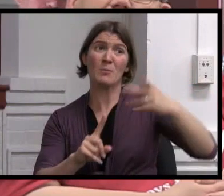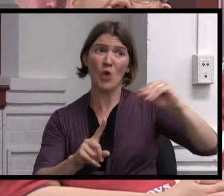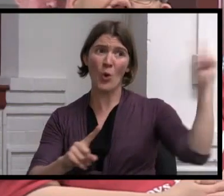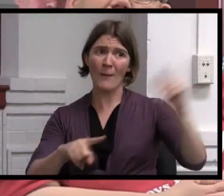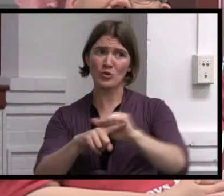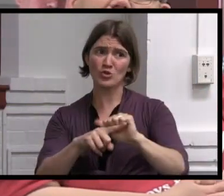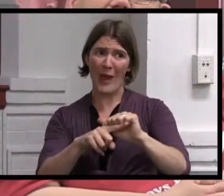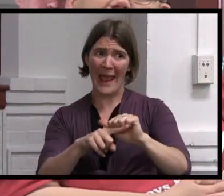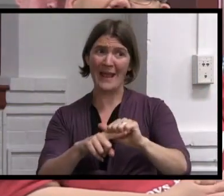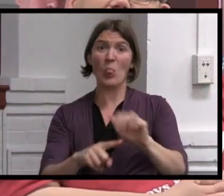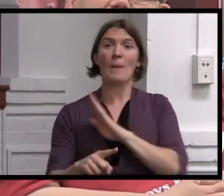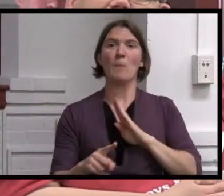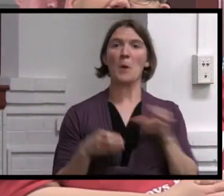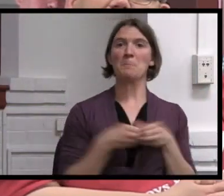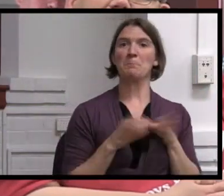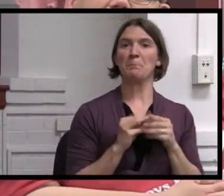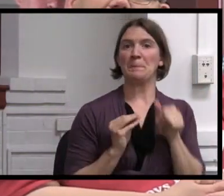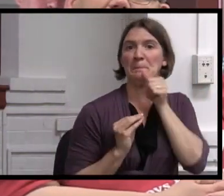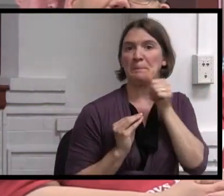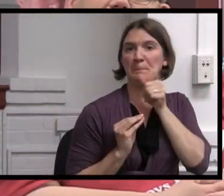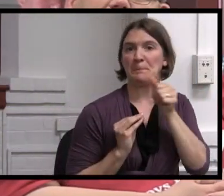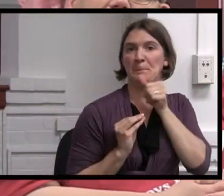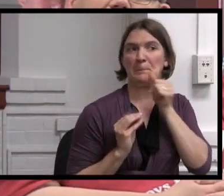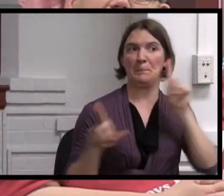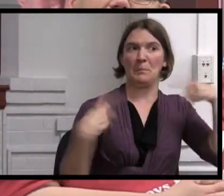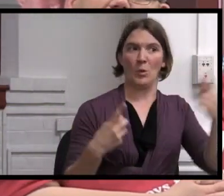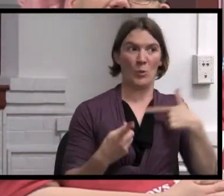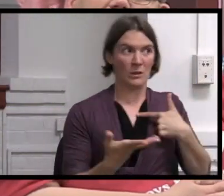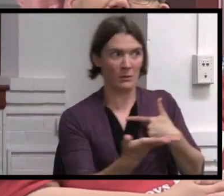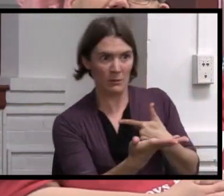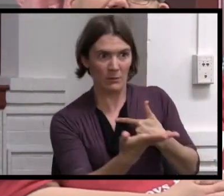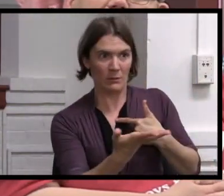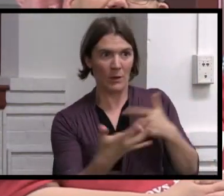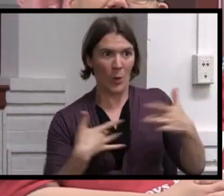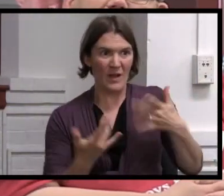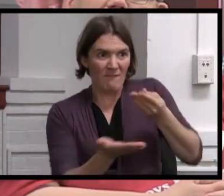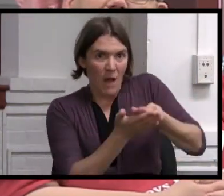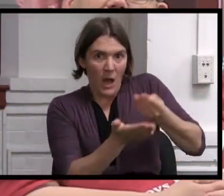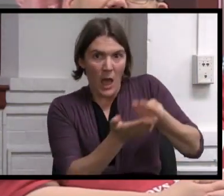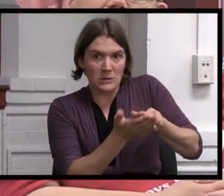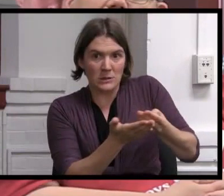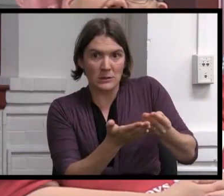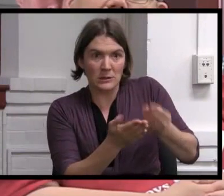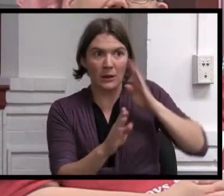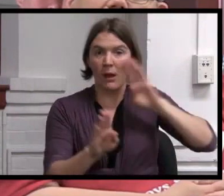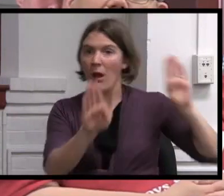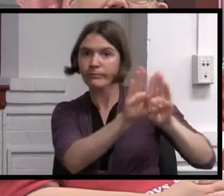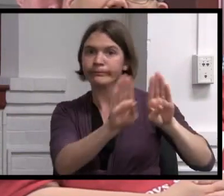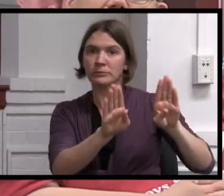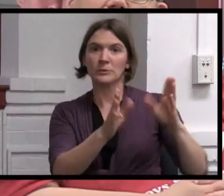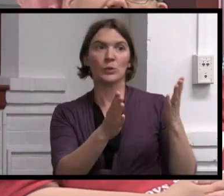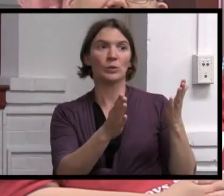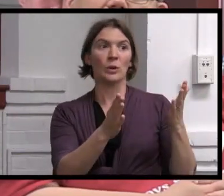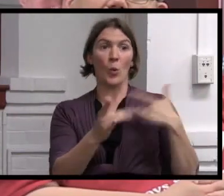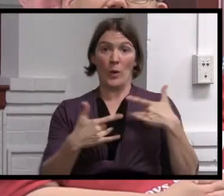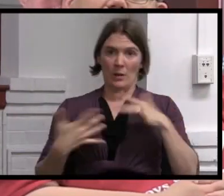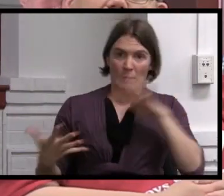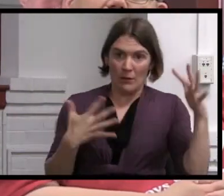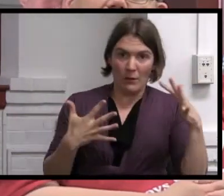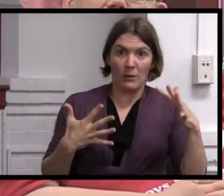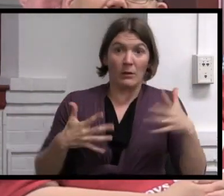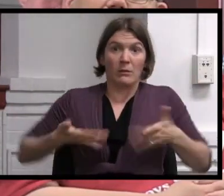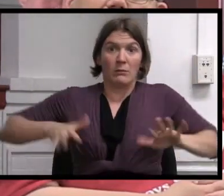board has been meeting secretively. We have not been able to find out how the finances are, and we're in a state of